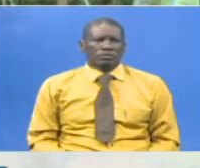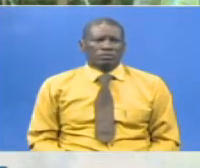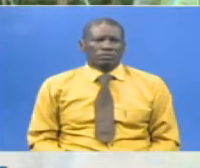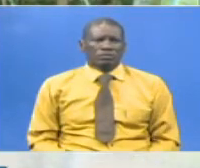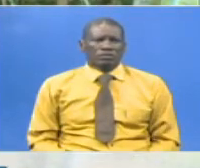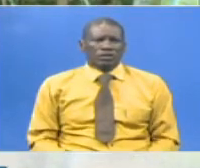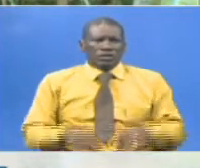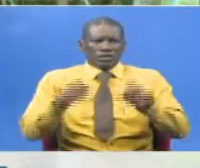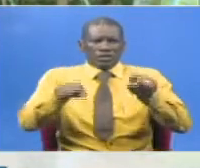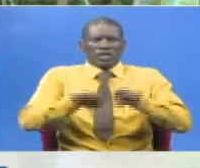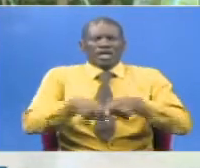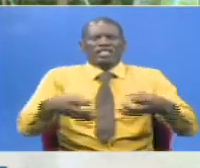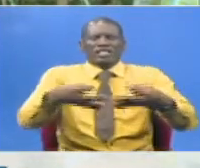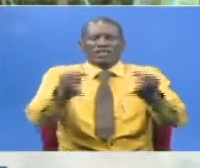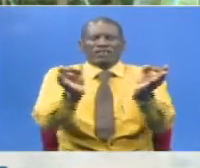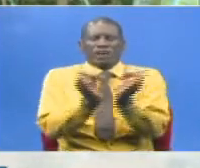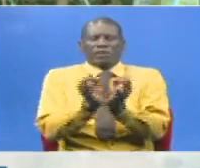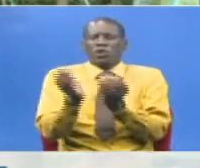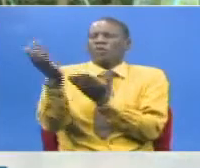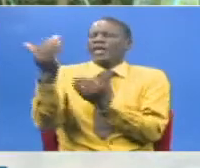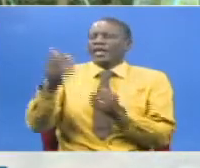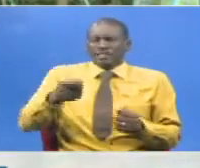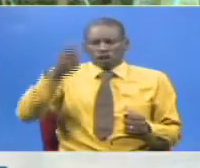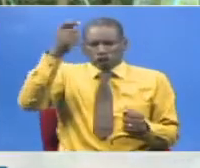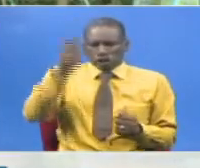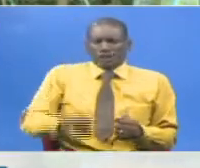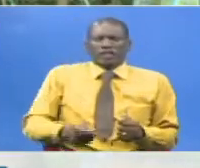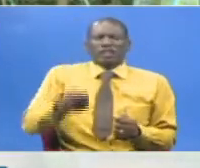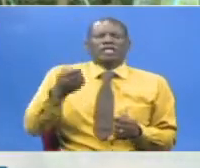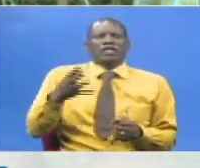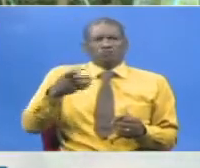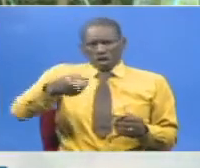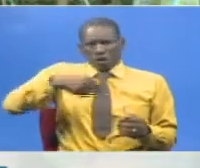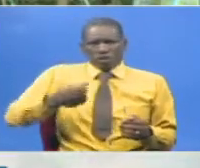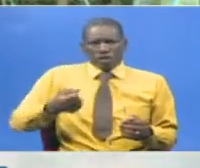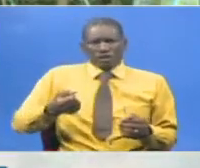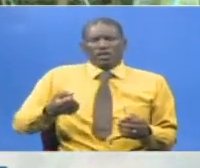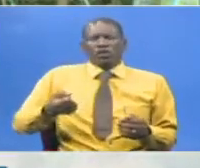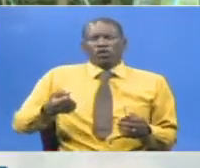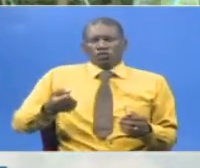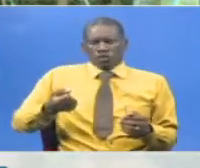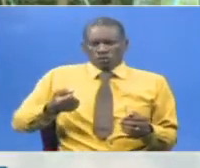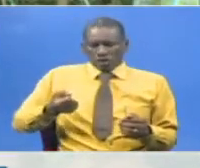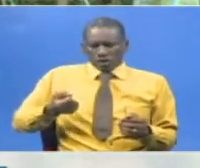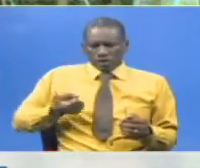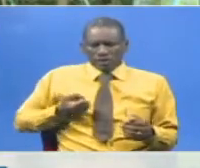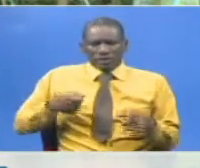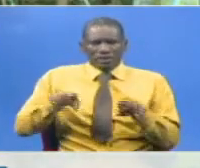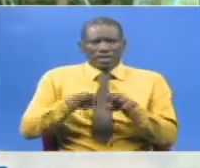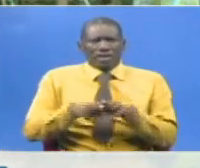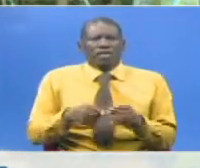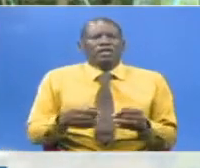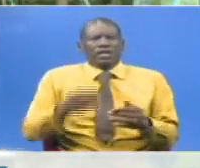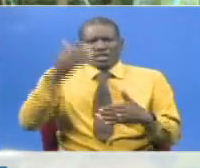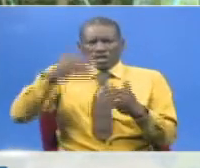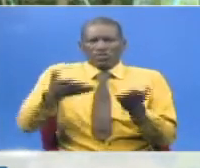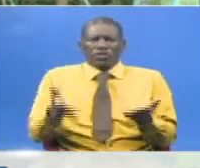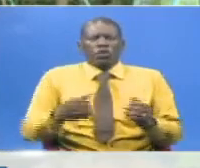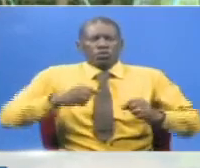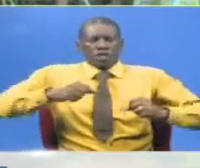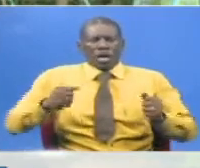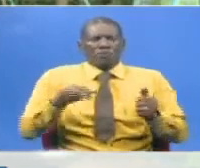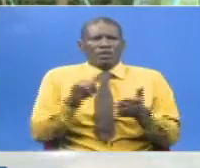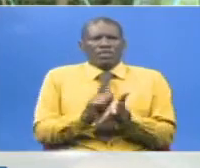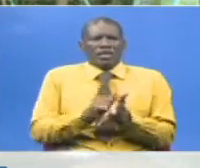Well, as a family, we're just expecting justice to happen. You will just let justice prevail at the end of the day. But we are glad at least he is